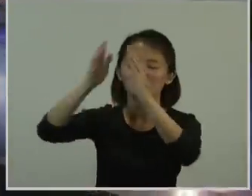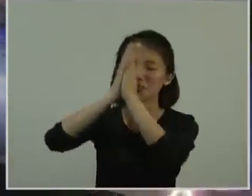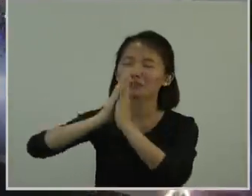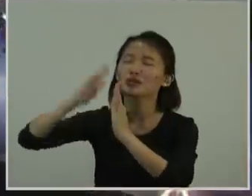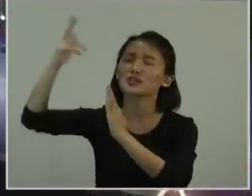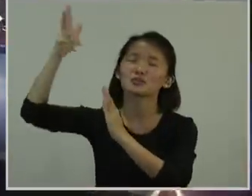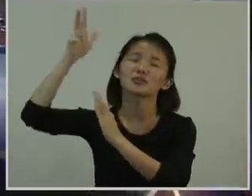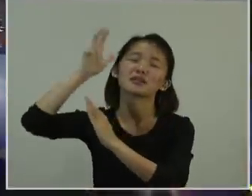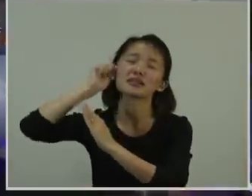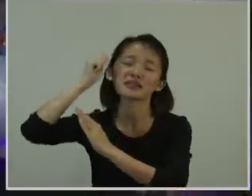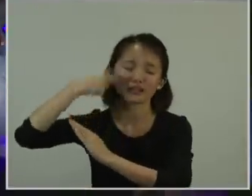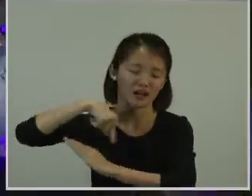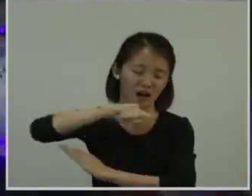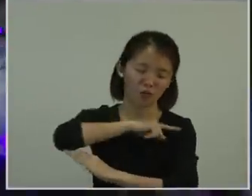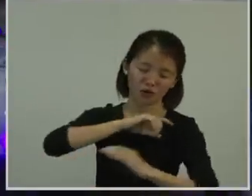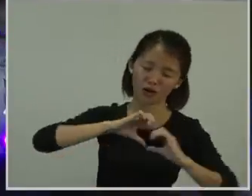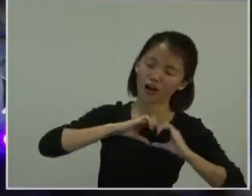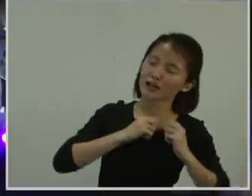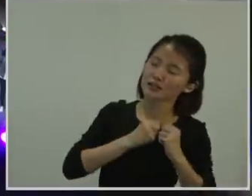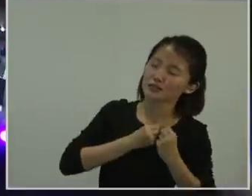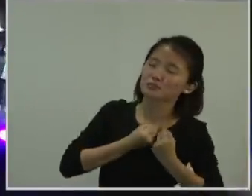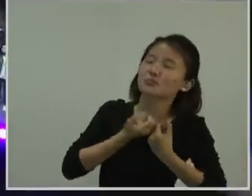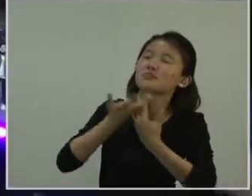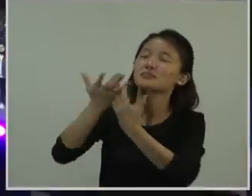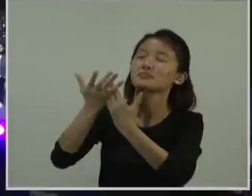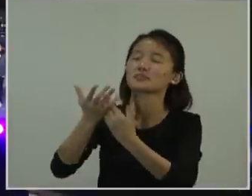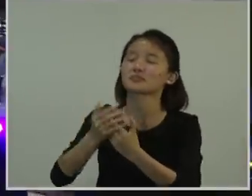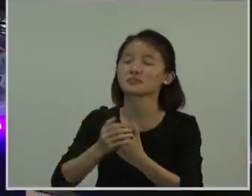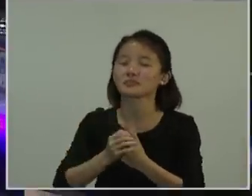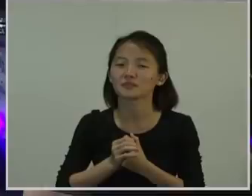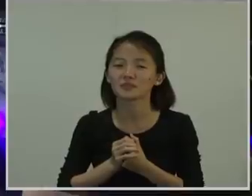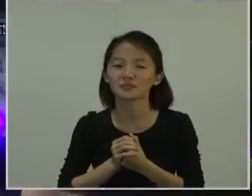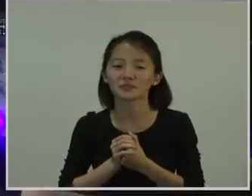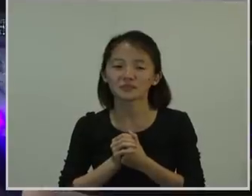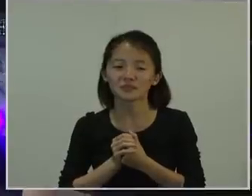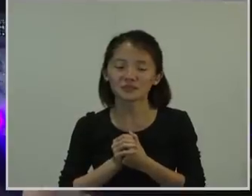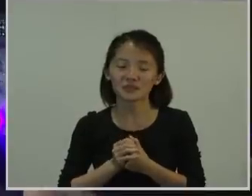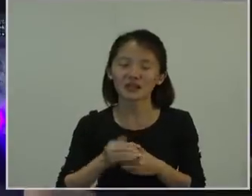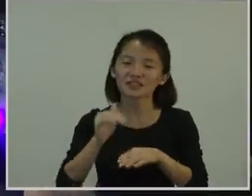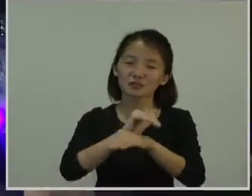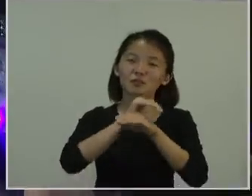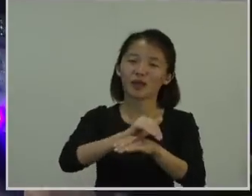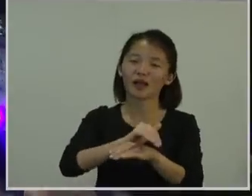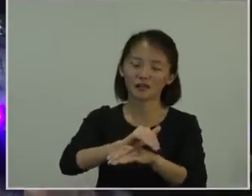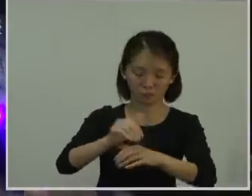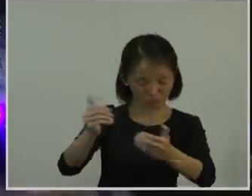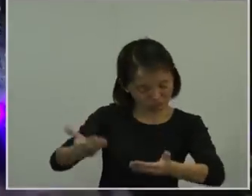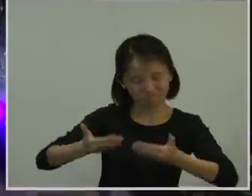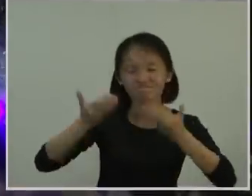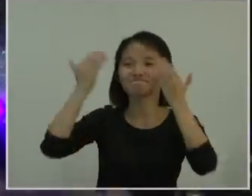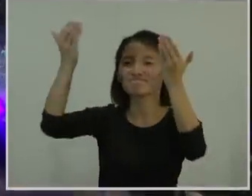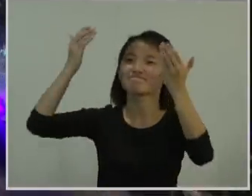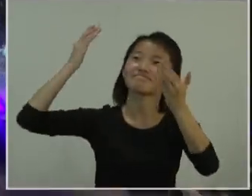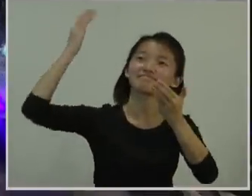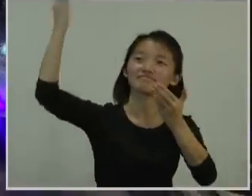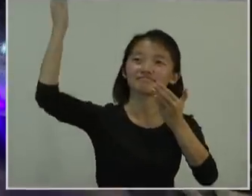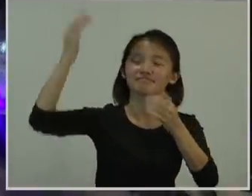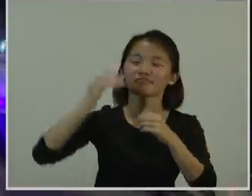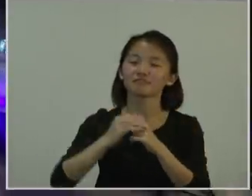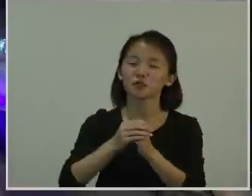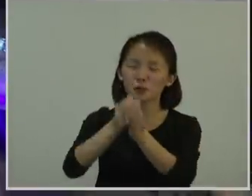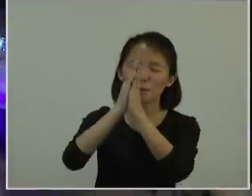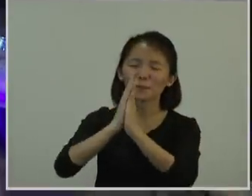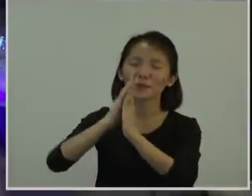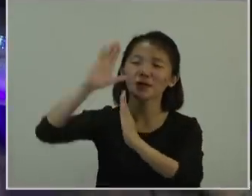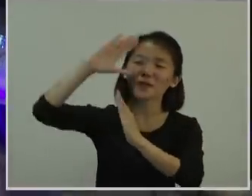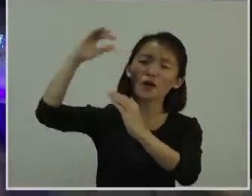our prayers, Lord. So, Father, we dedicate tonight to you, God. And, Father, we pray that your love would be